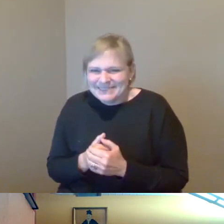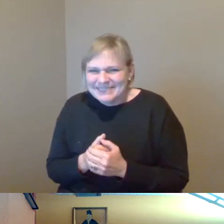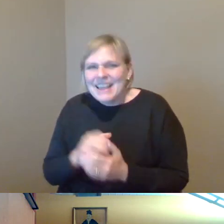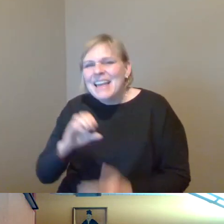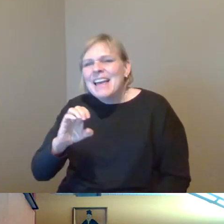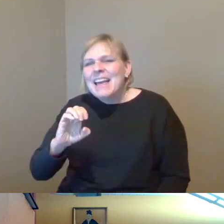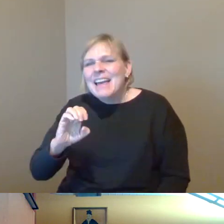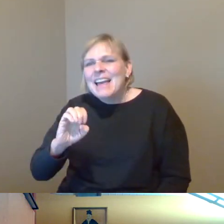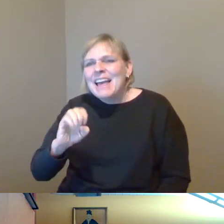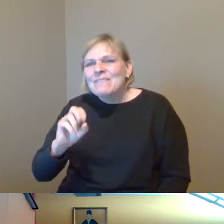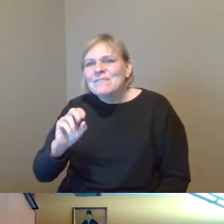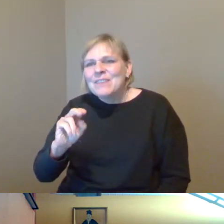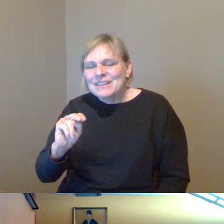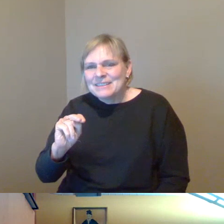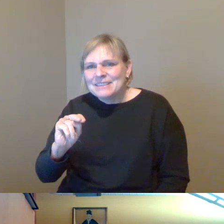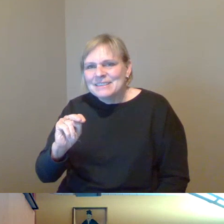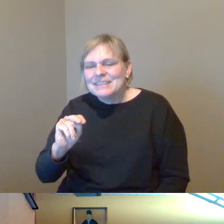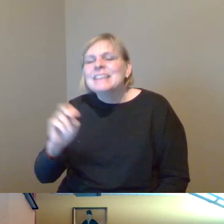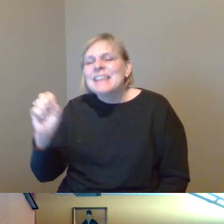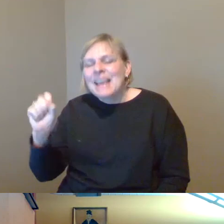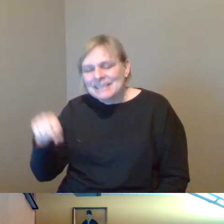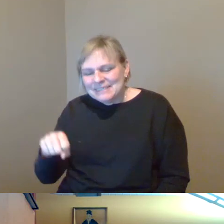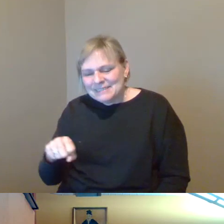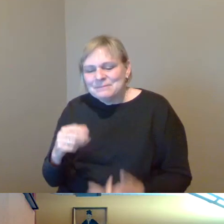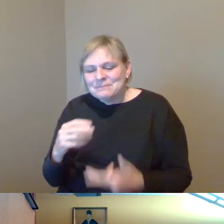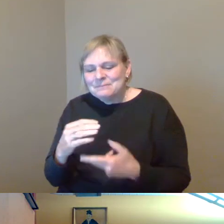Evan? This is Evan, yes.